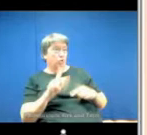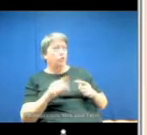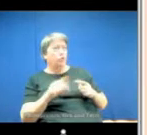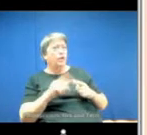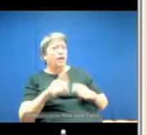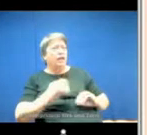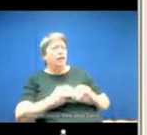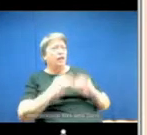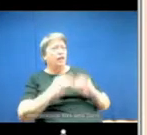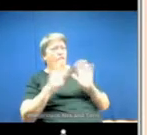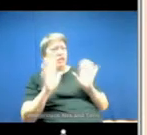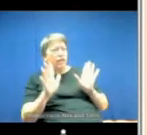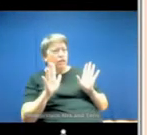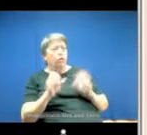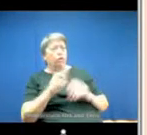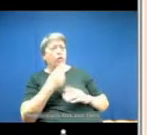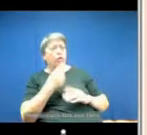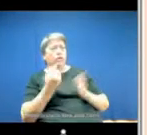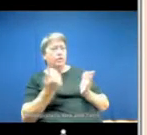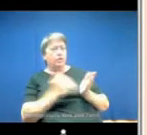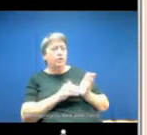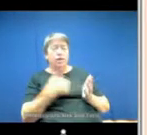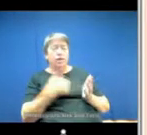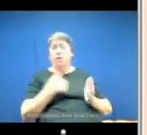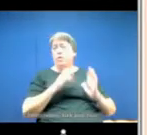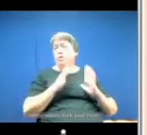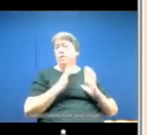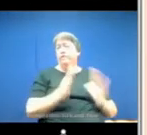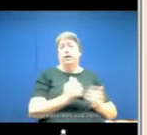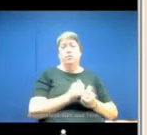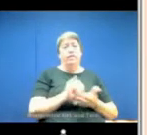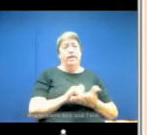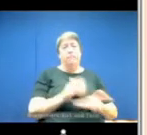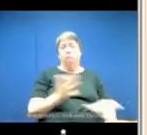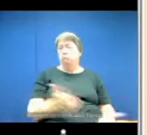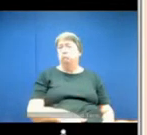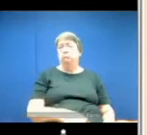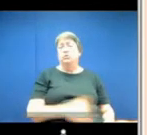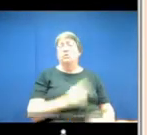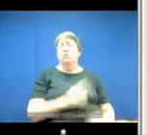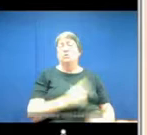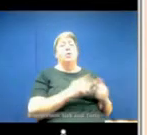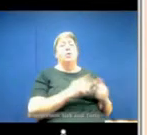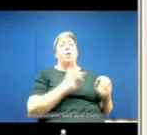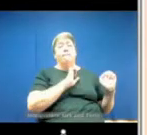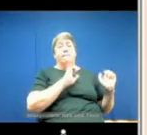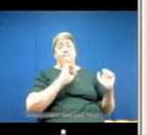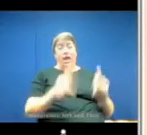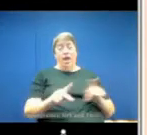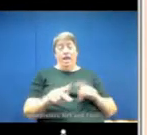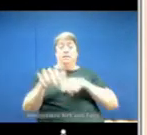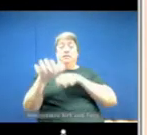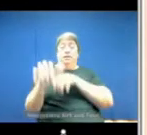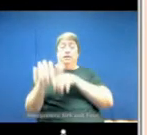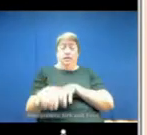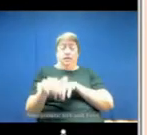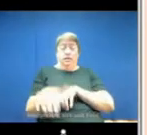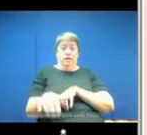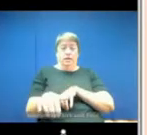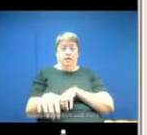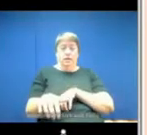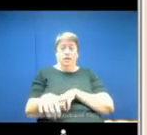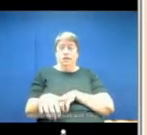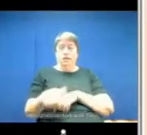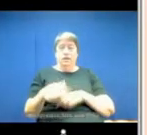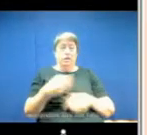clarification or a repetition. And we were fine with that. And so when we went back on the record, neither of